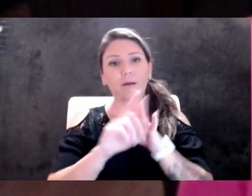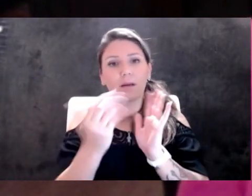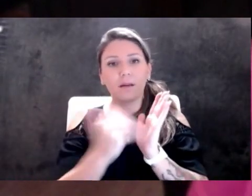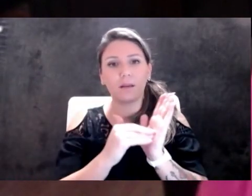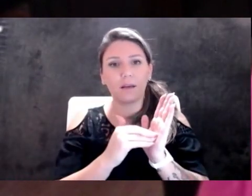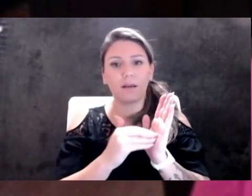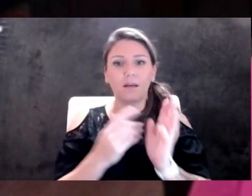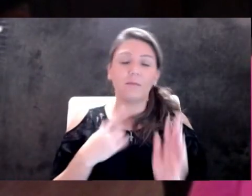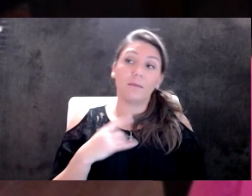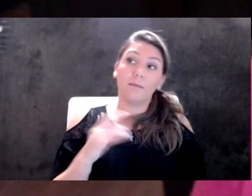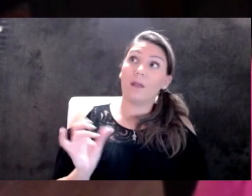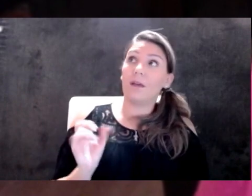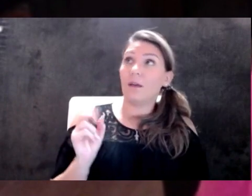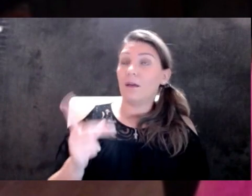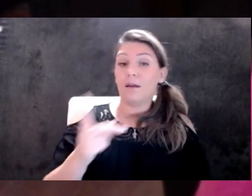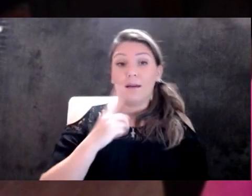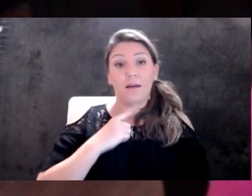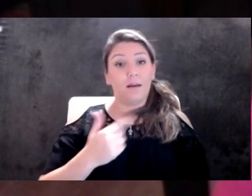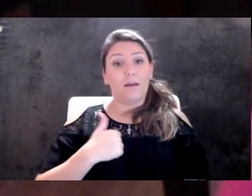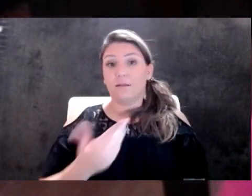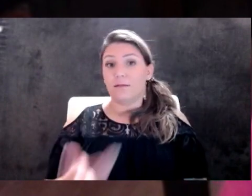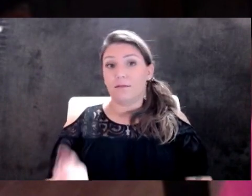I'm like, okay, I'm out of here,